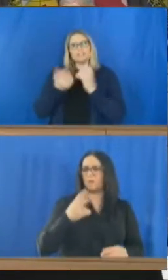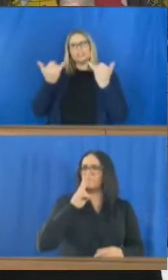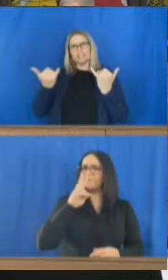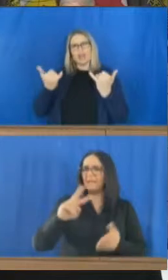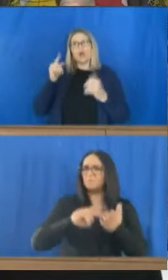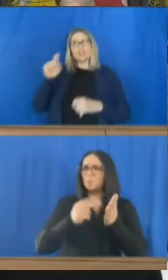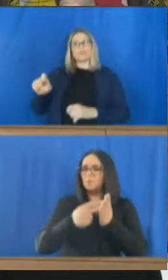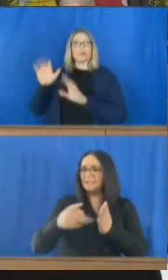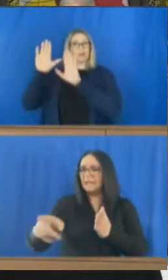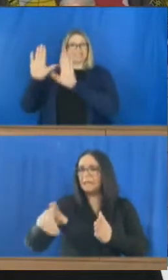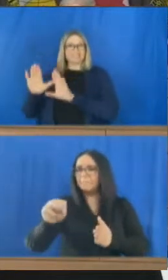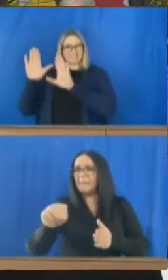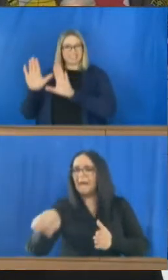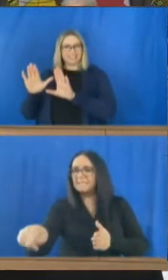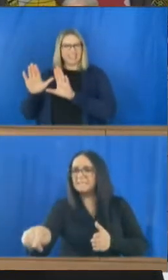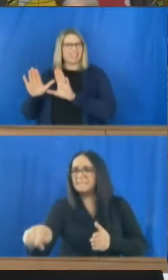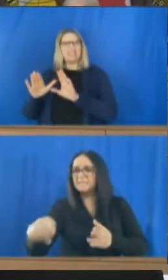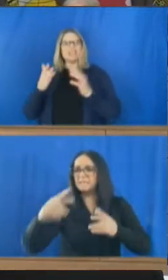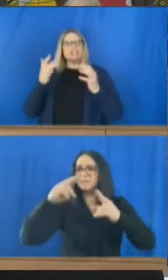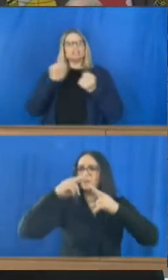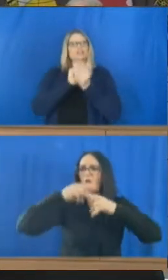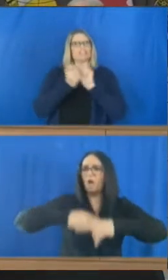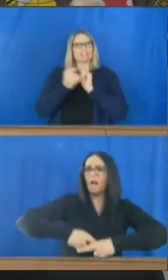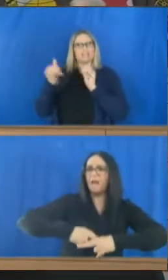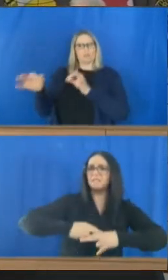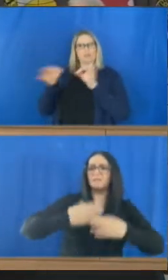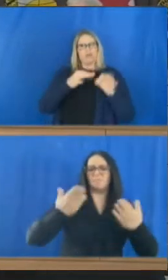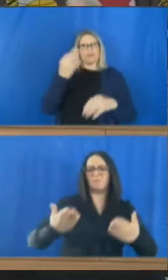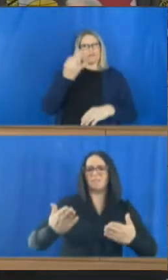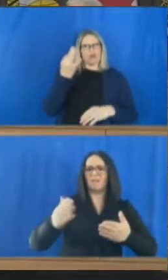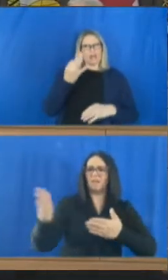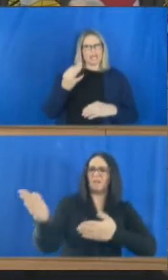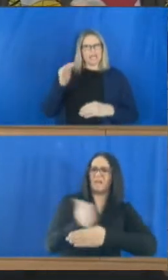move 2 days before the original timeline?